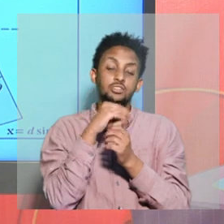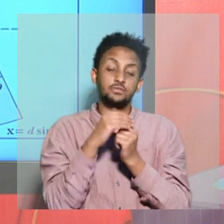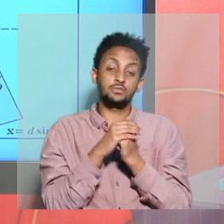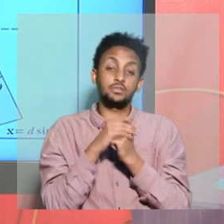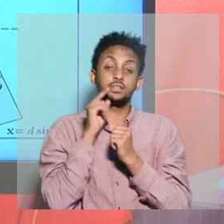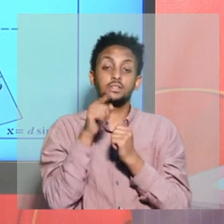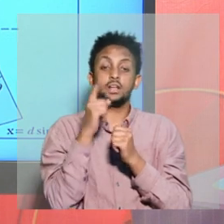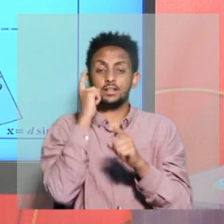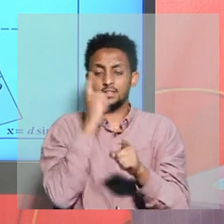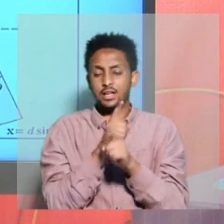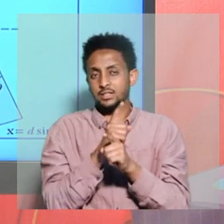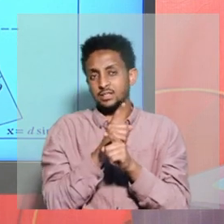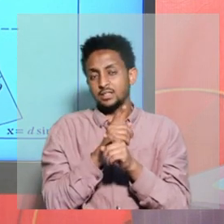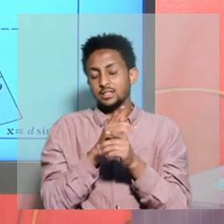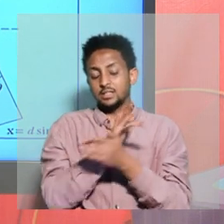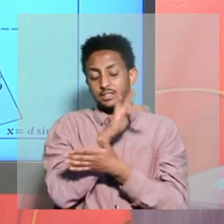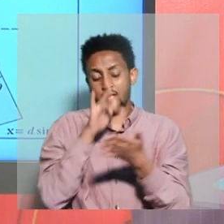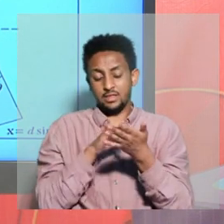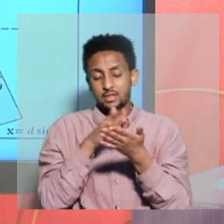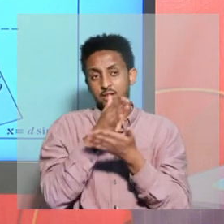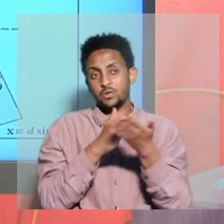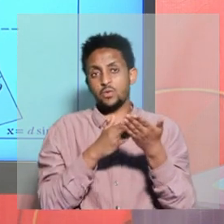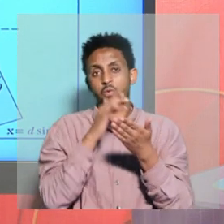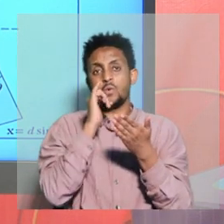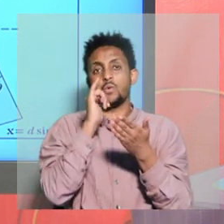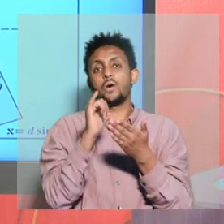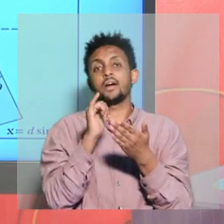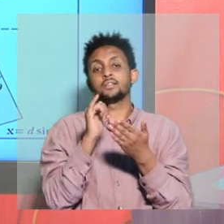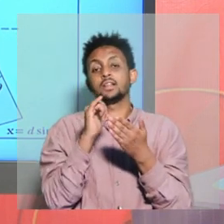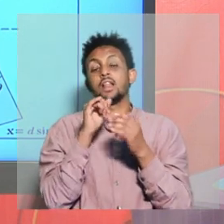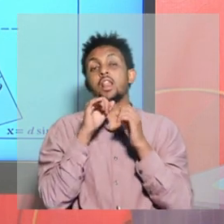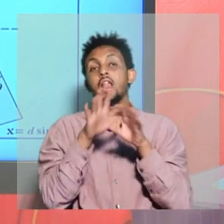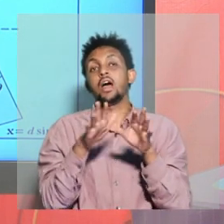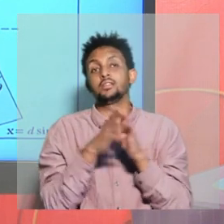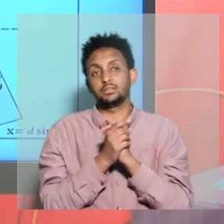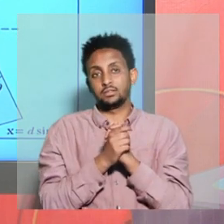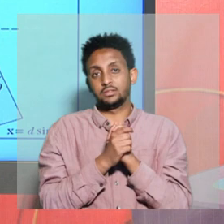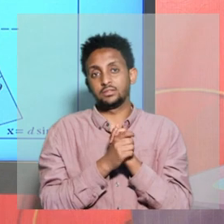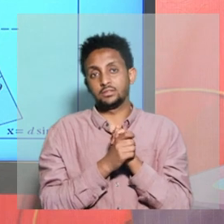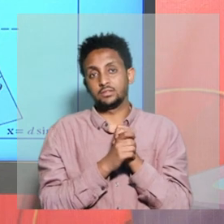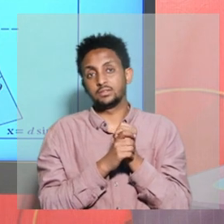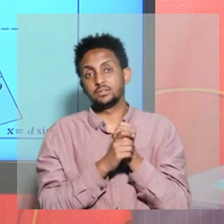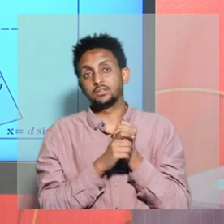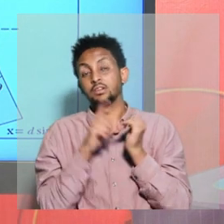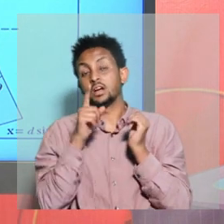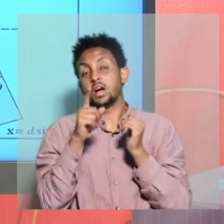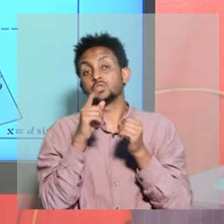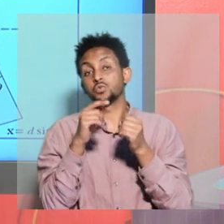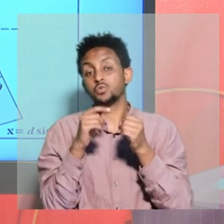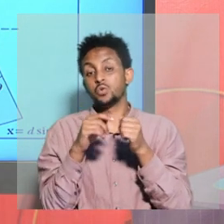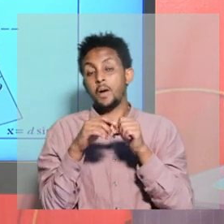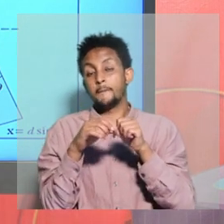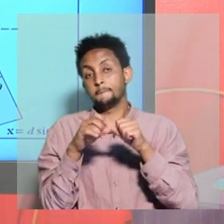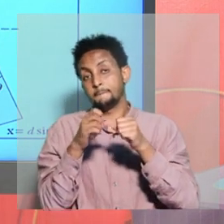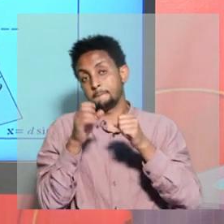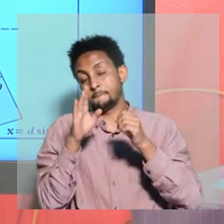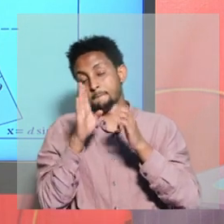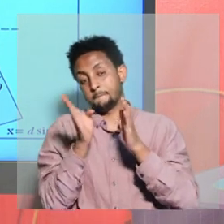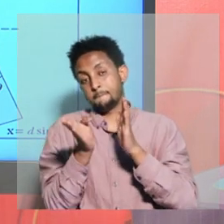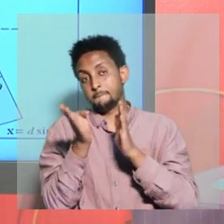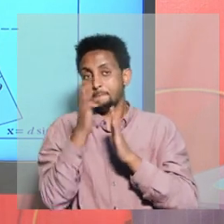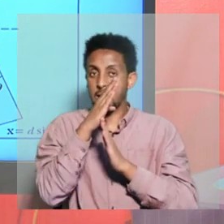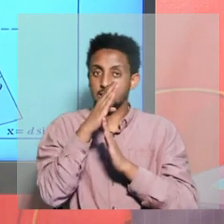So that exactly at the center, you might see the white undivided light. So as you bend this at some angle